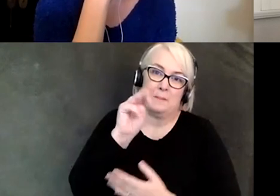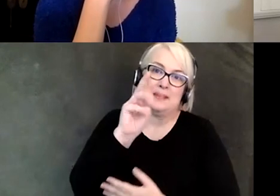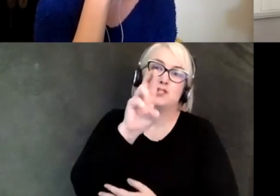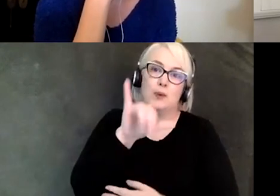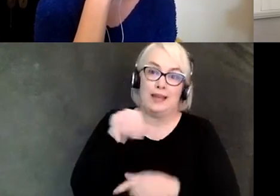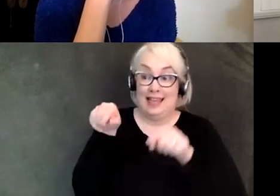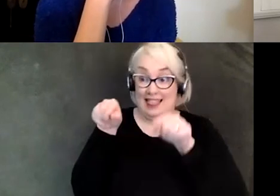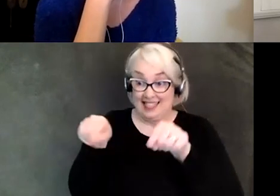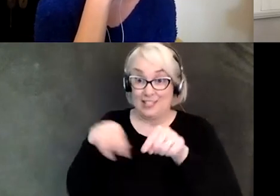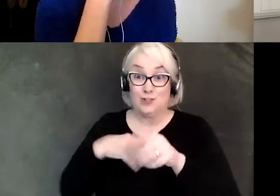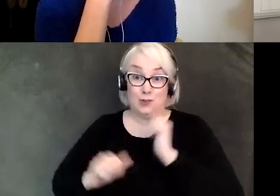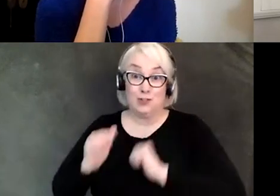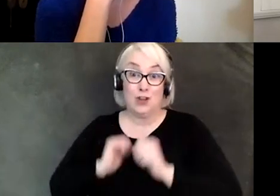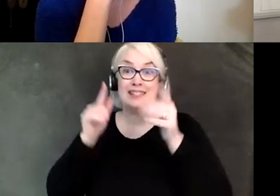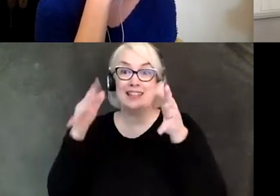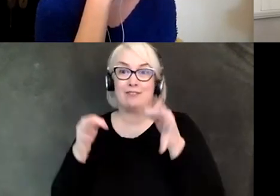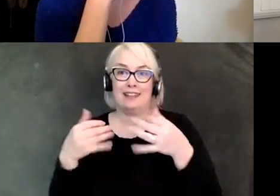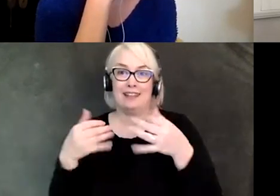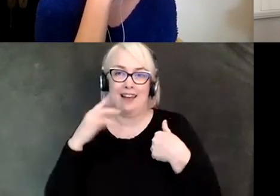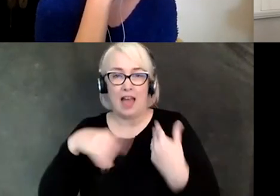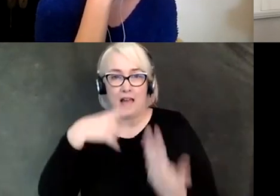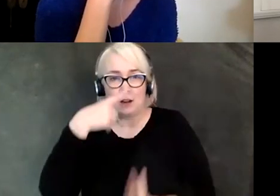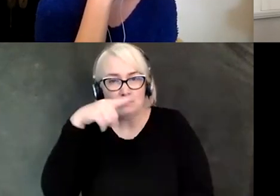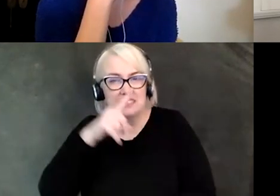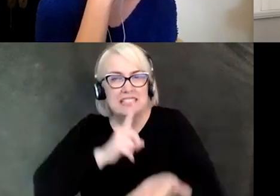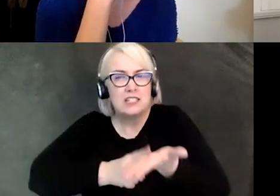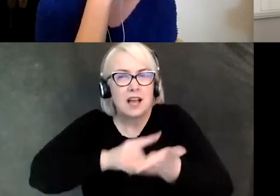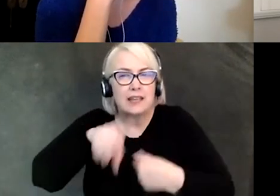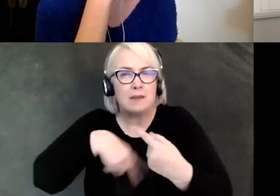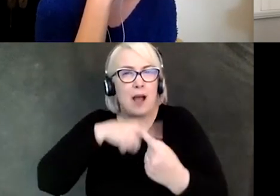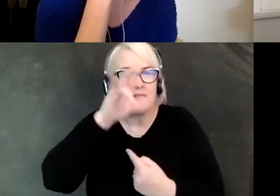um, where did you start and how did you build it out?